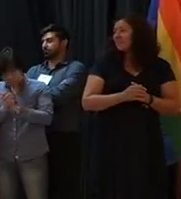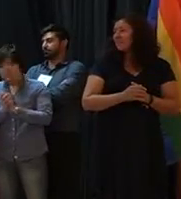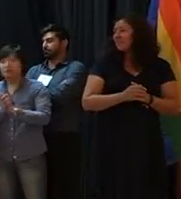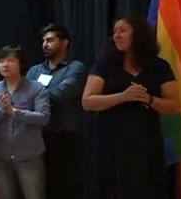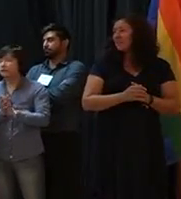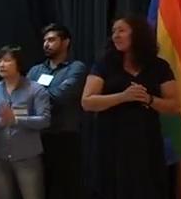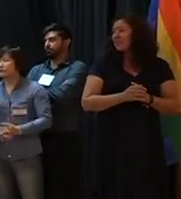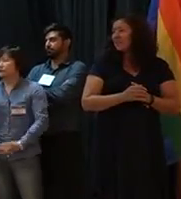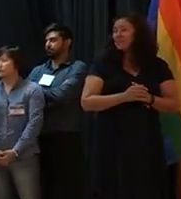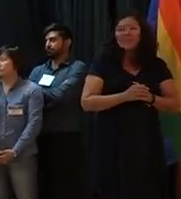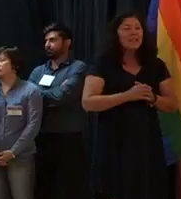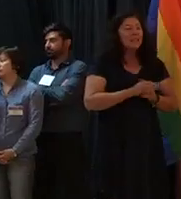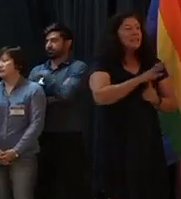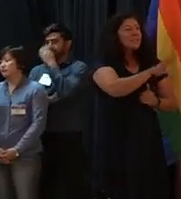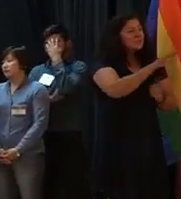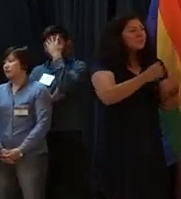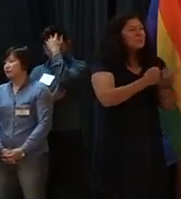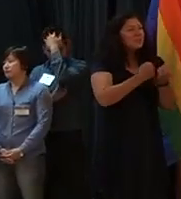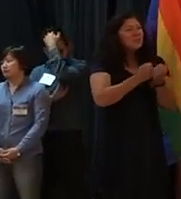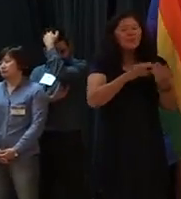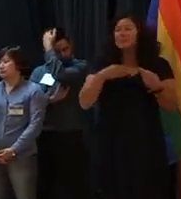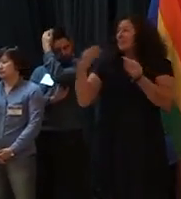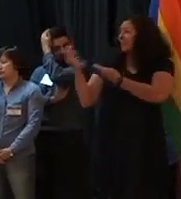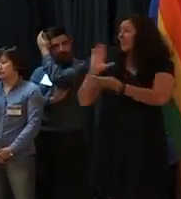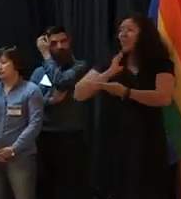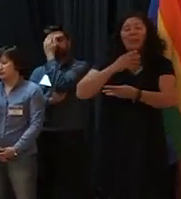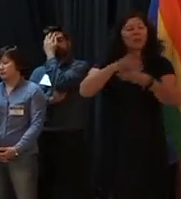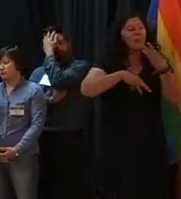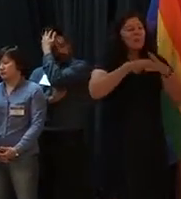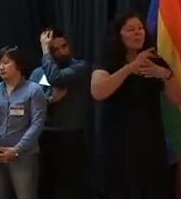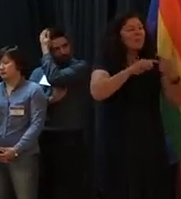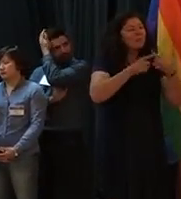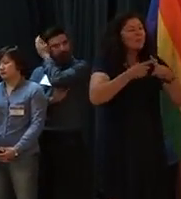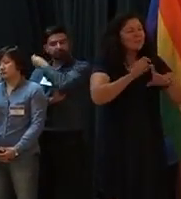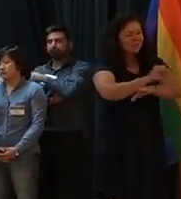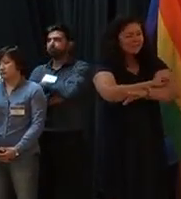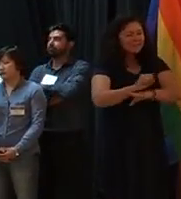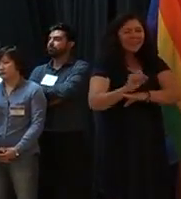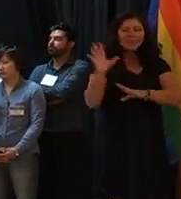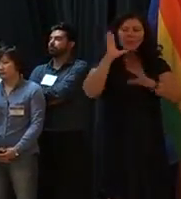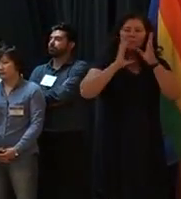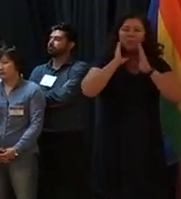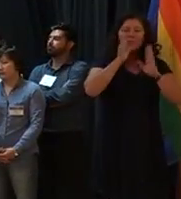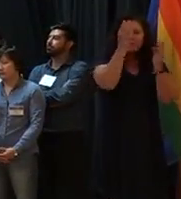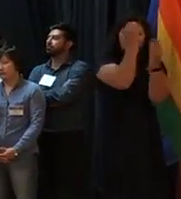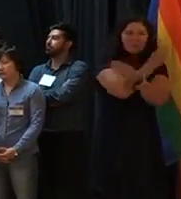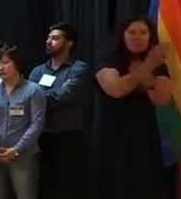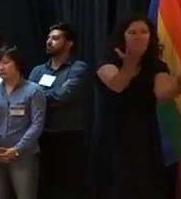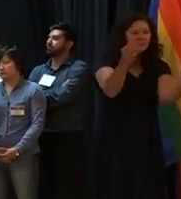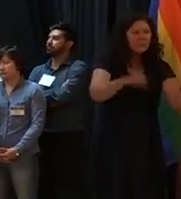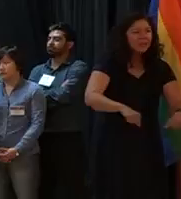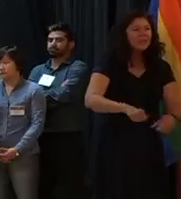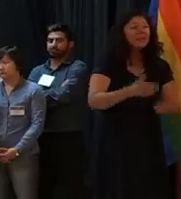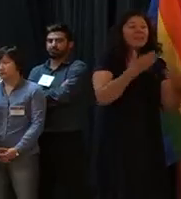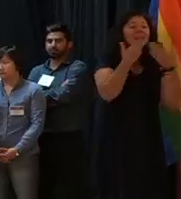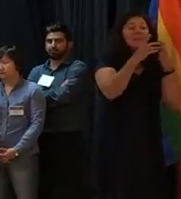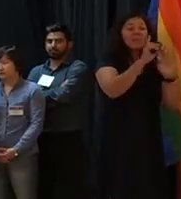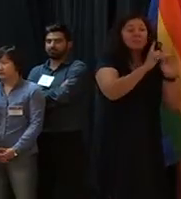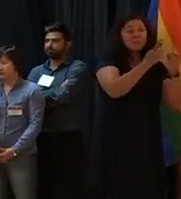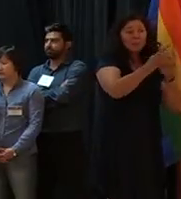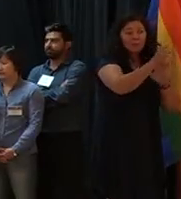Their incredible support in giving our global friends a stage to share their experiences. I thank you also to the Department of State for